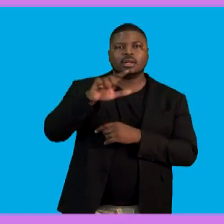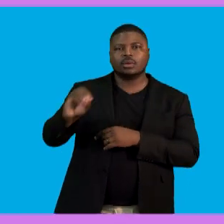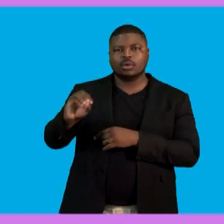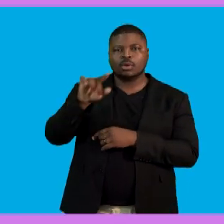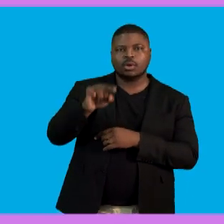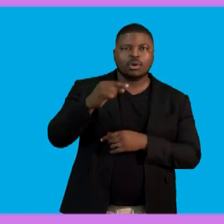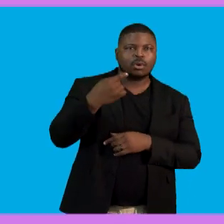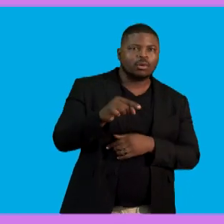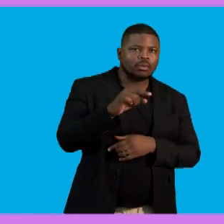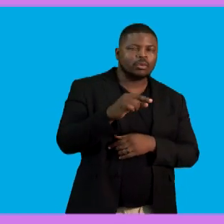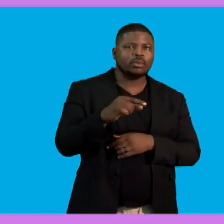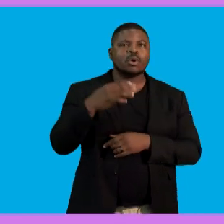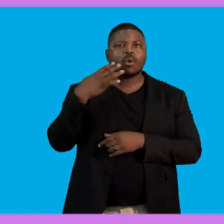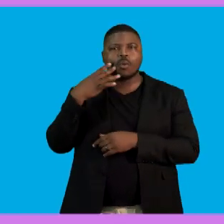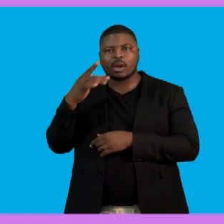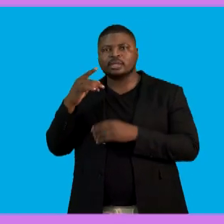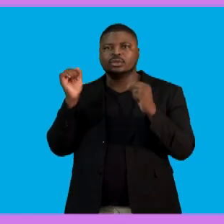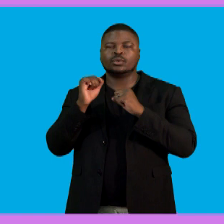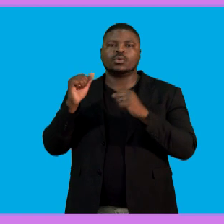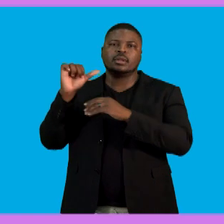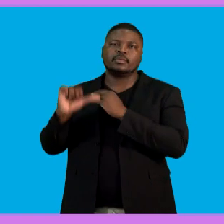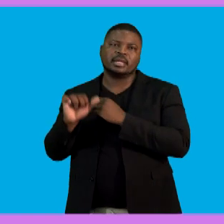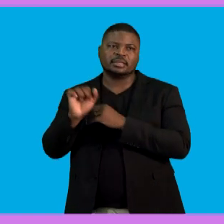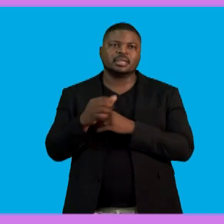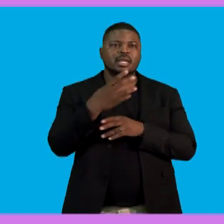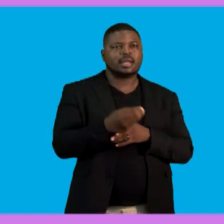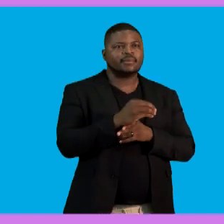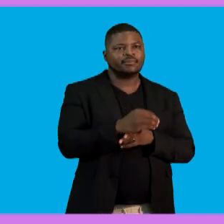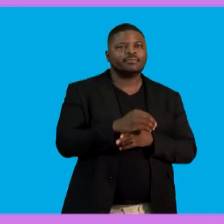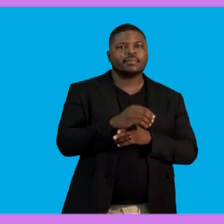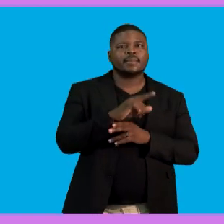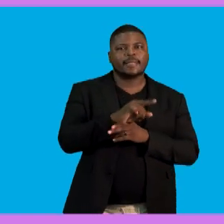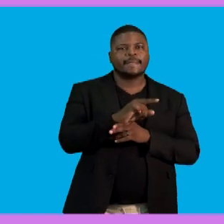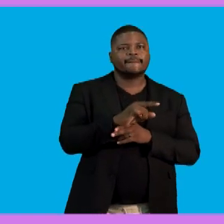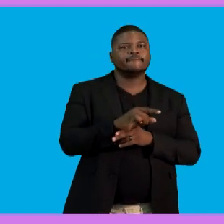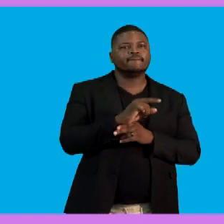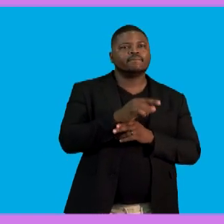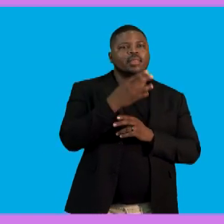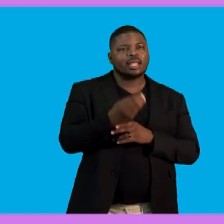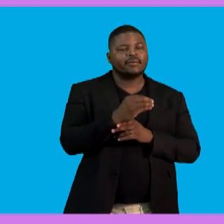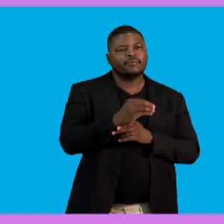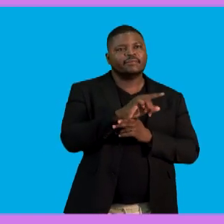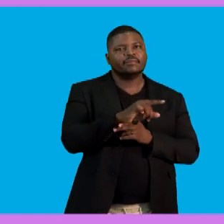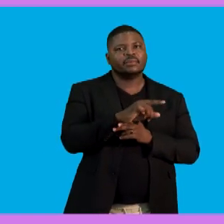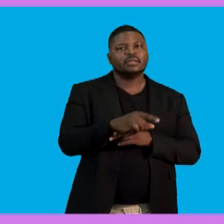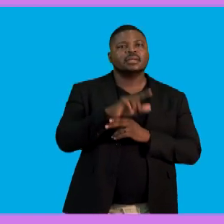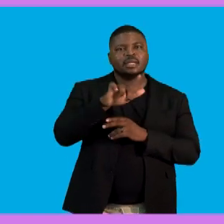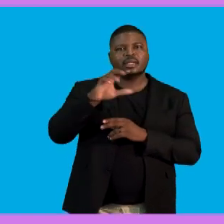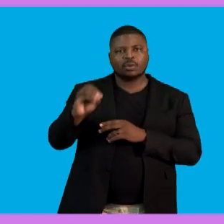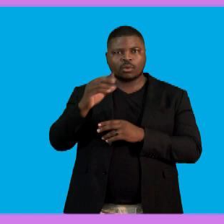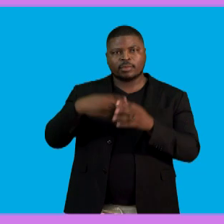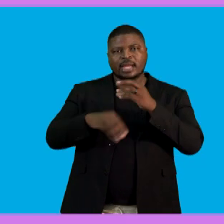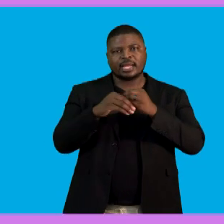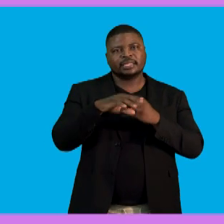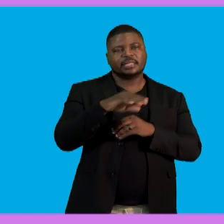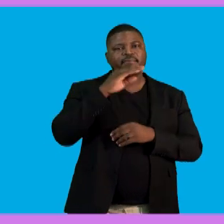doing LO for life orientation during cold months. So we've got the math, we've got the geography, and we've got the LO. So the LO is when we are